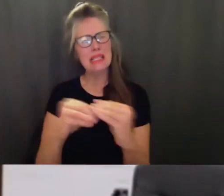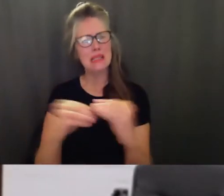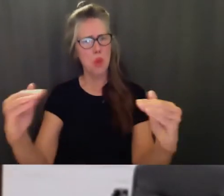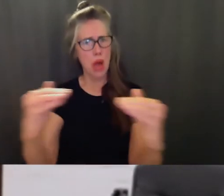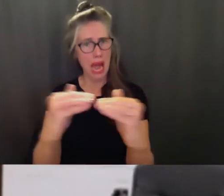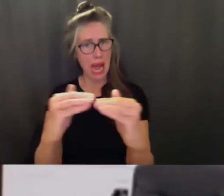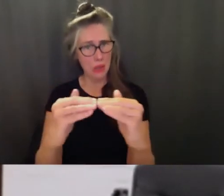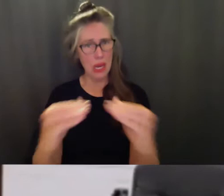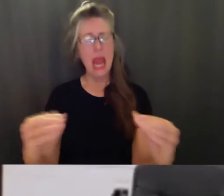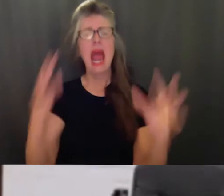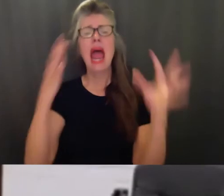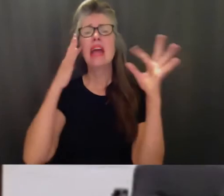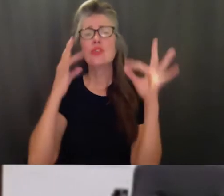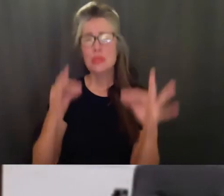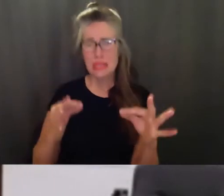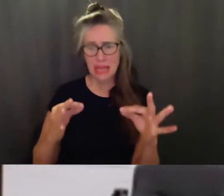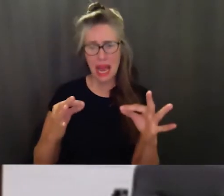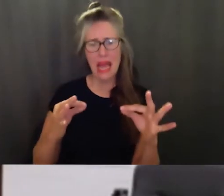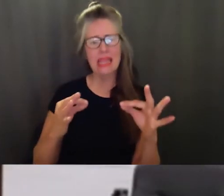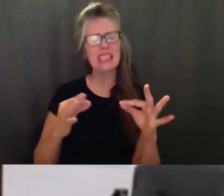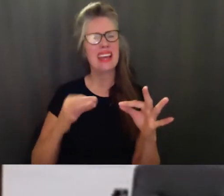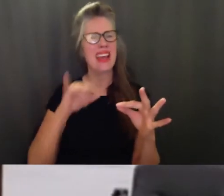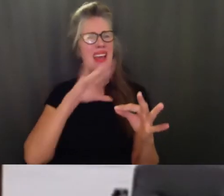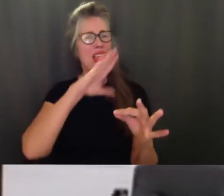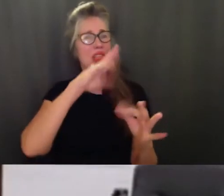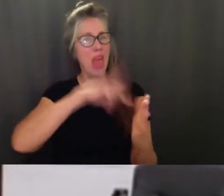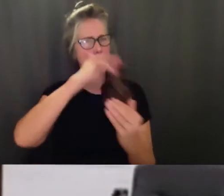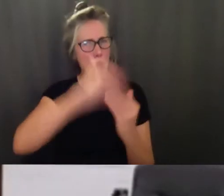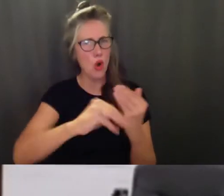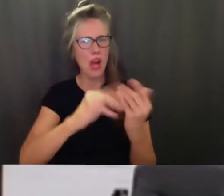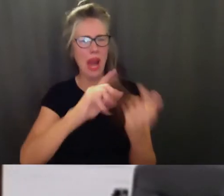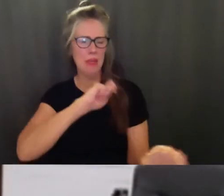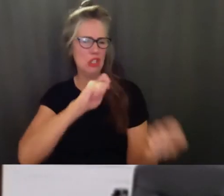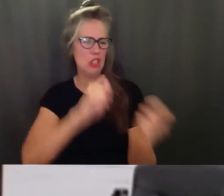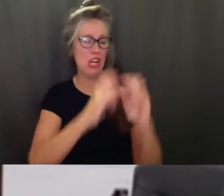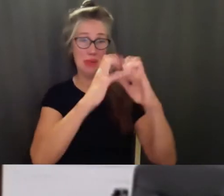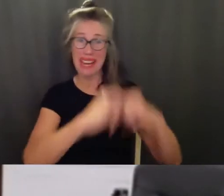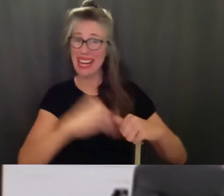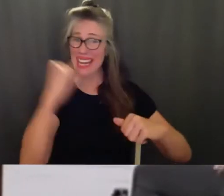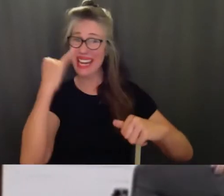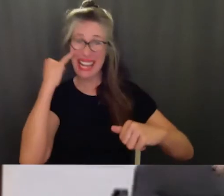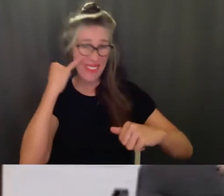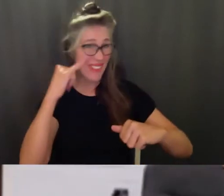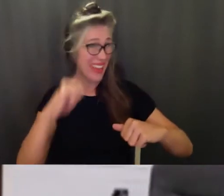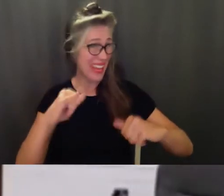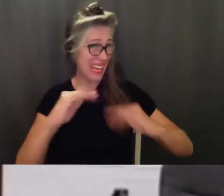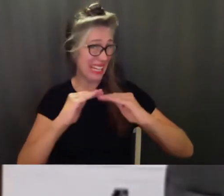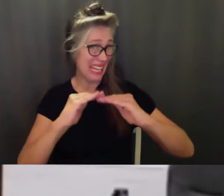to decide to dismantle the program if the inequities persist."